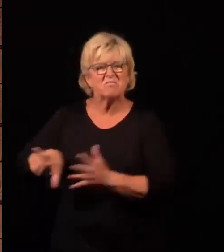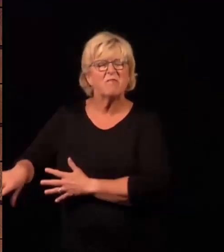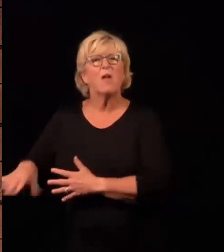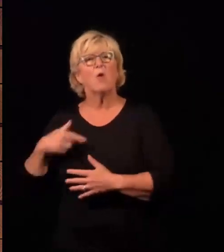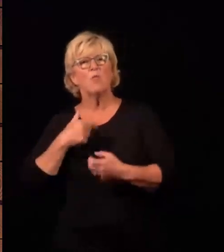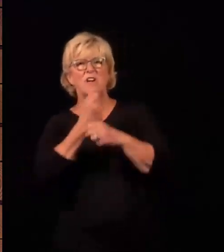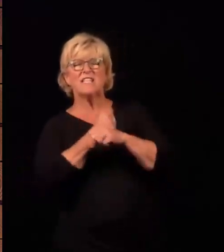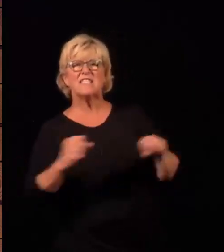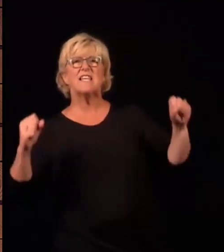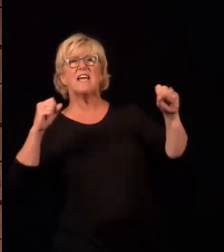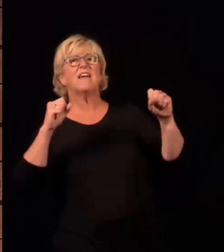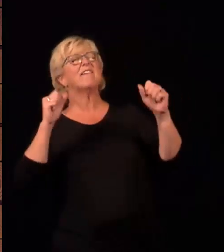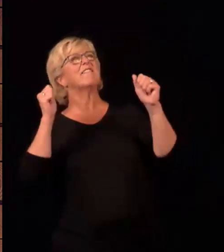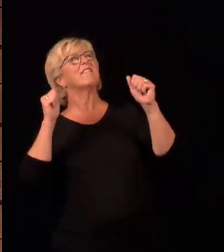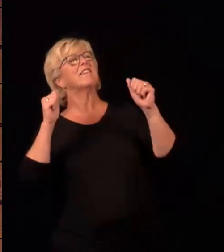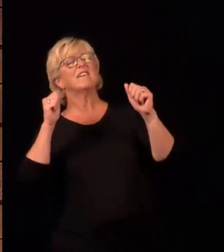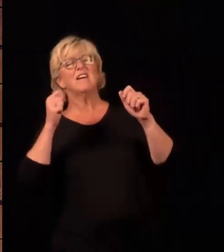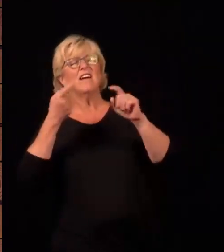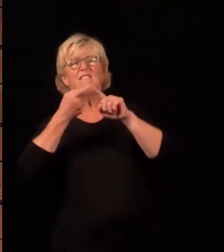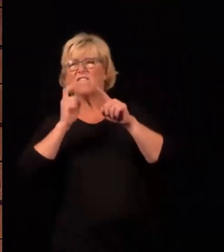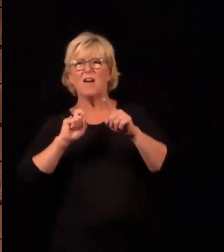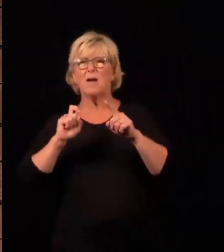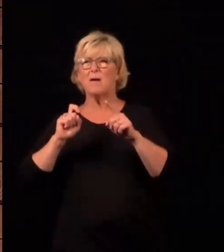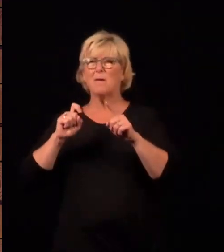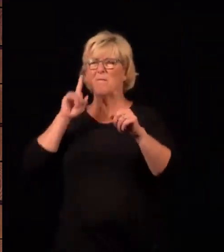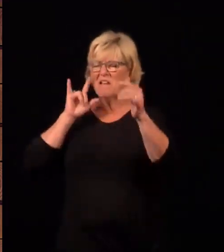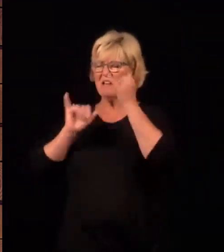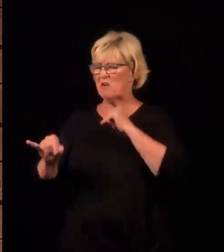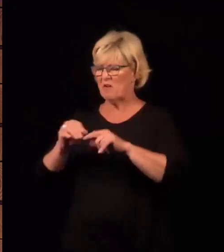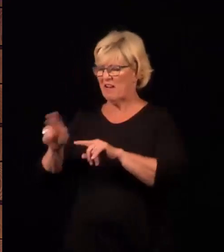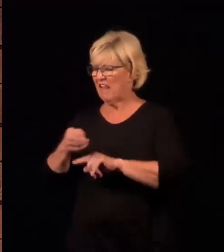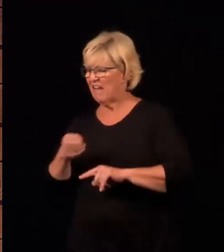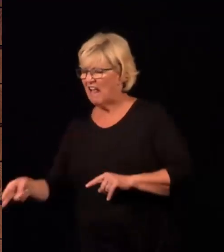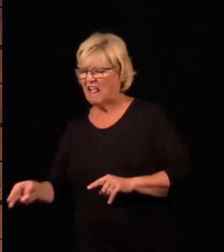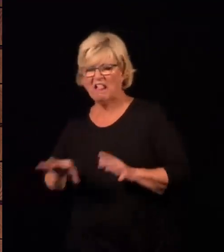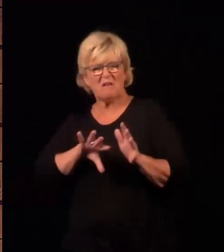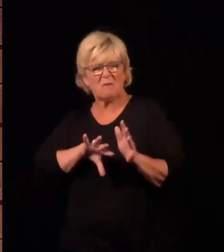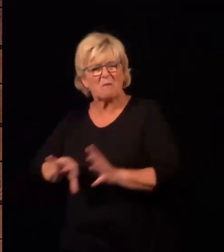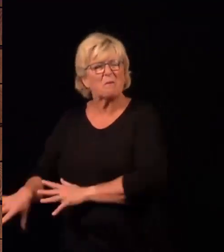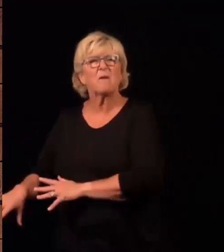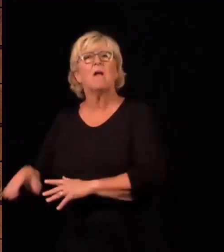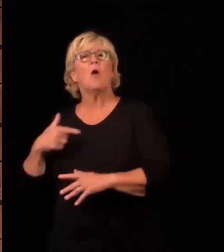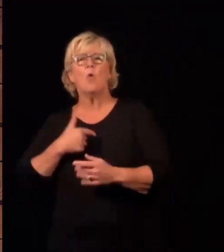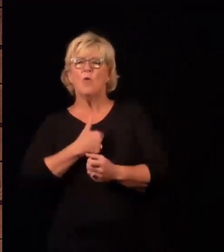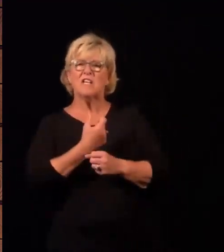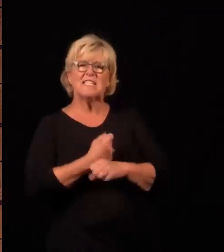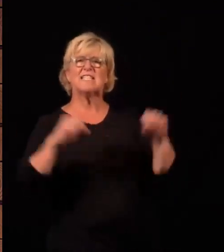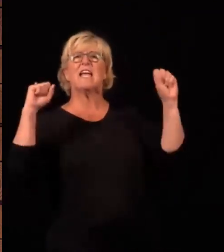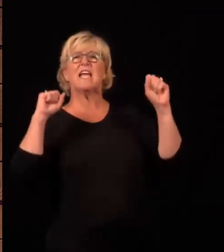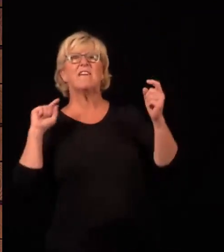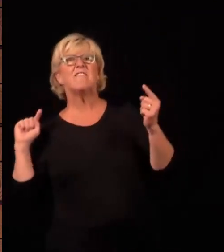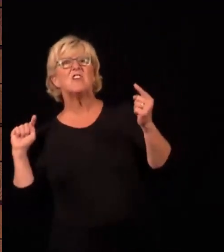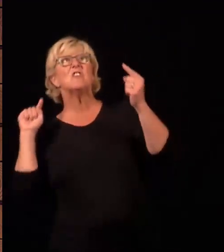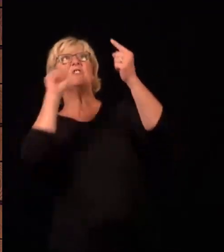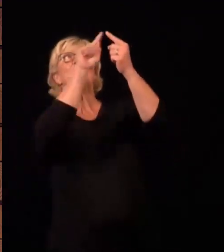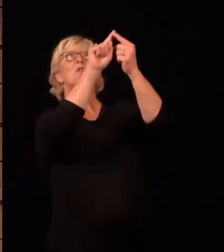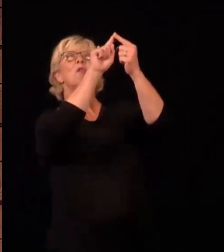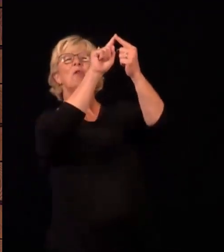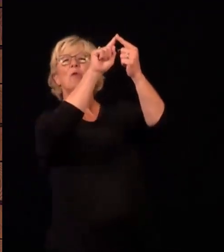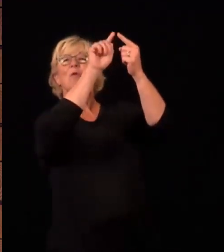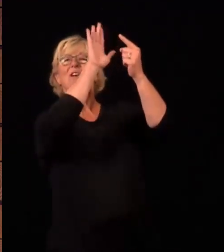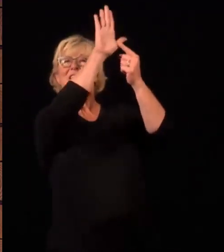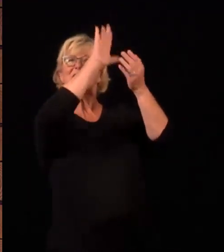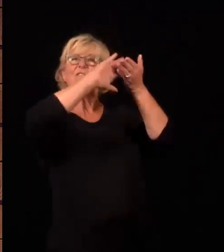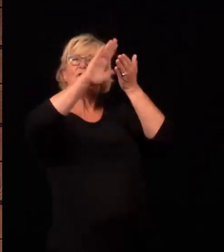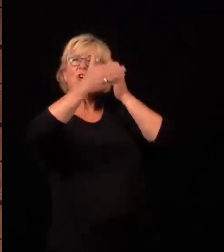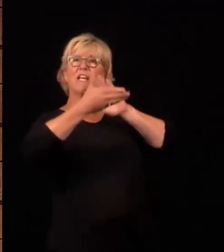saved from an eternity in hell away from God in the life to come. And we're saved to